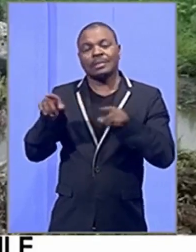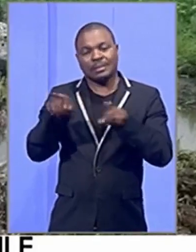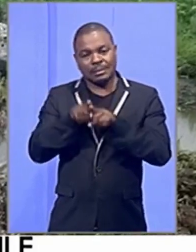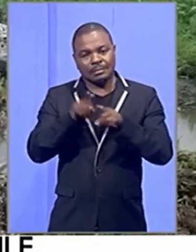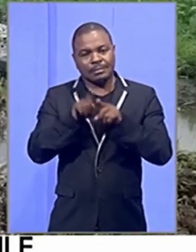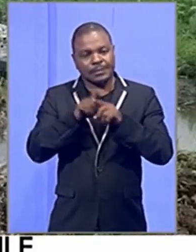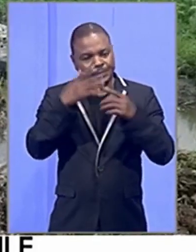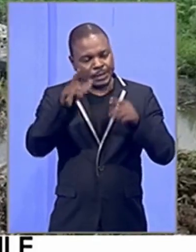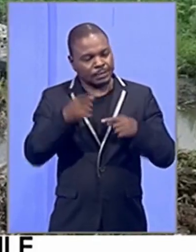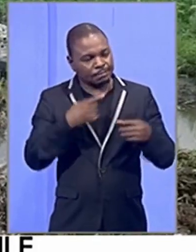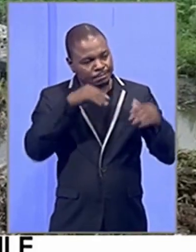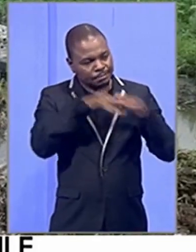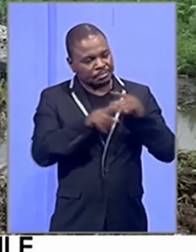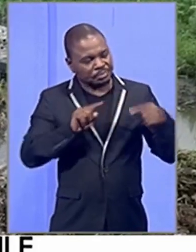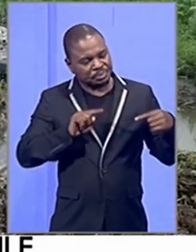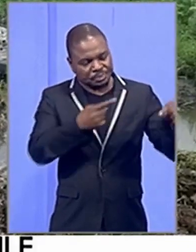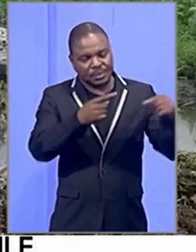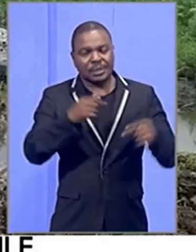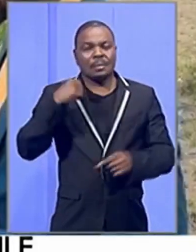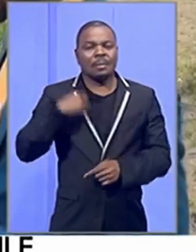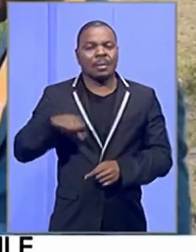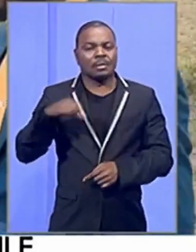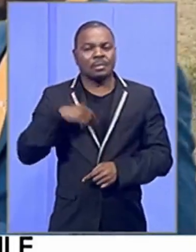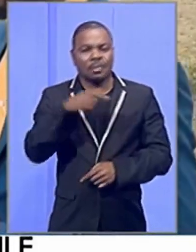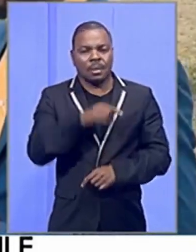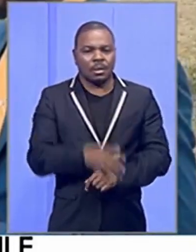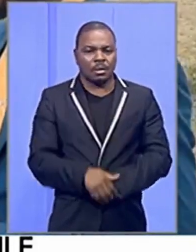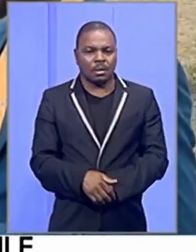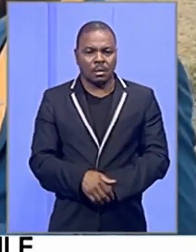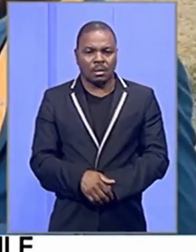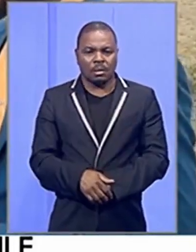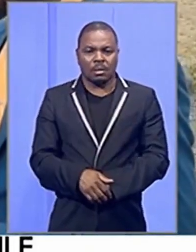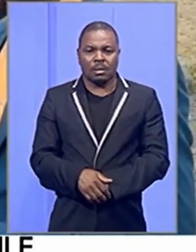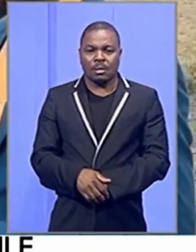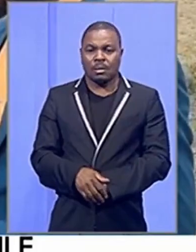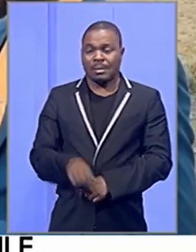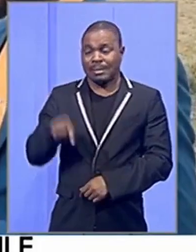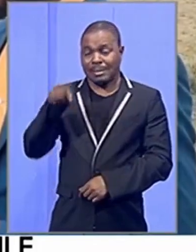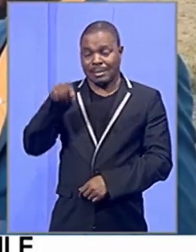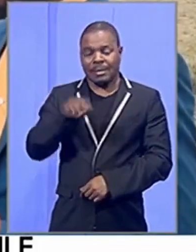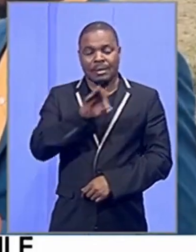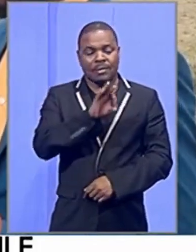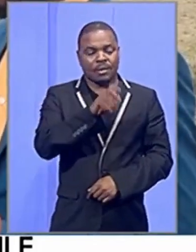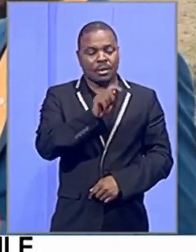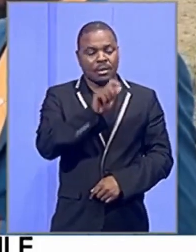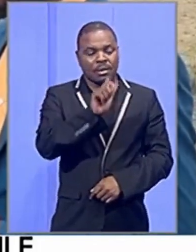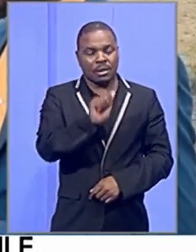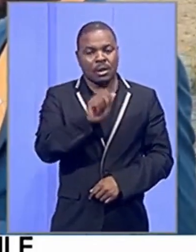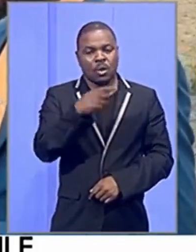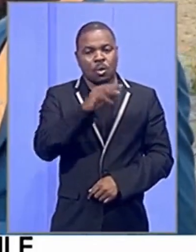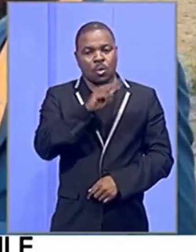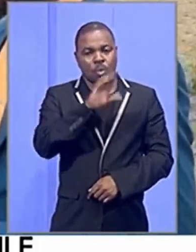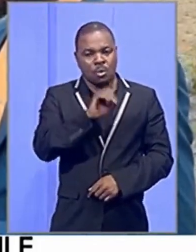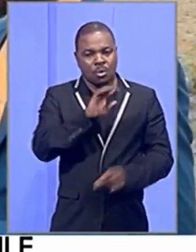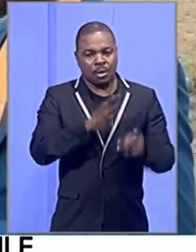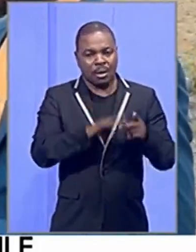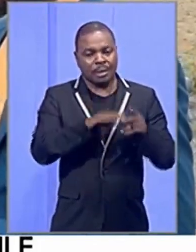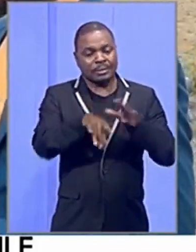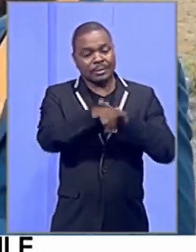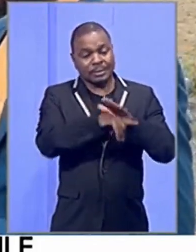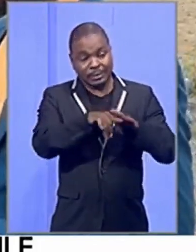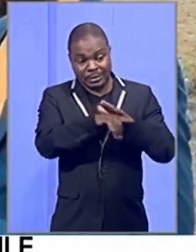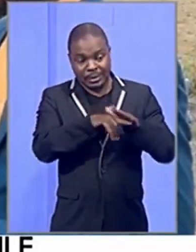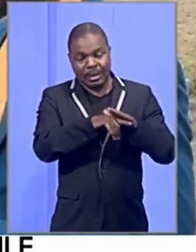dikgato kgatlhanong le mmasepala selegae. Clearly, the Fetakhomutubata municipality and also the district municipalities have